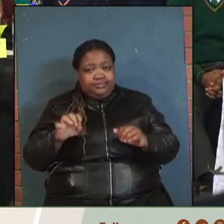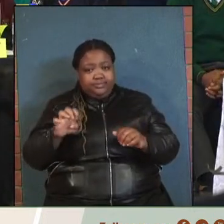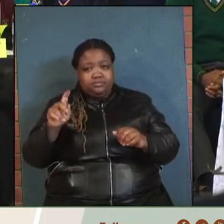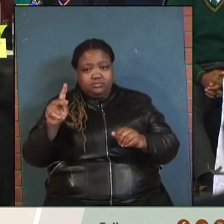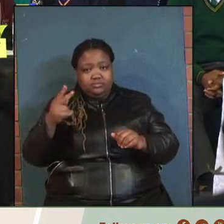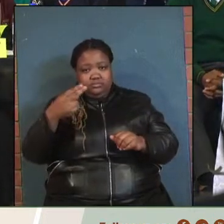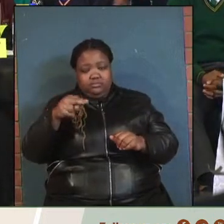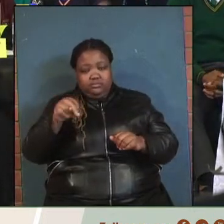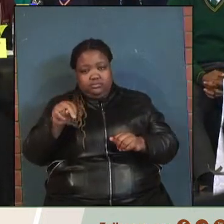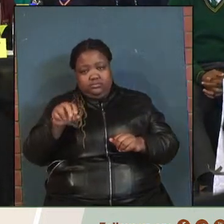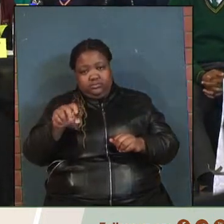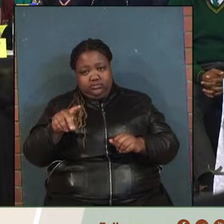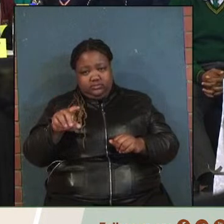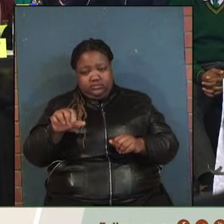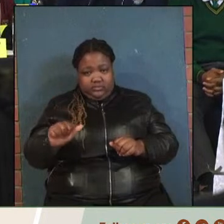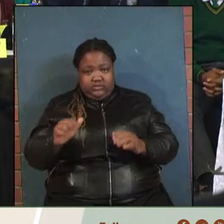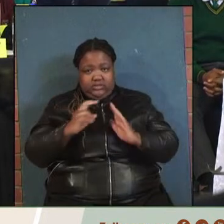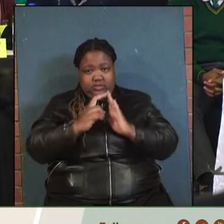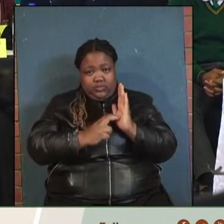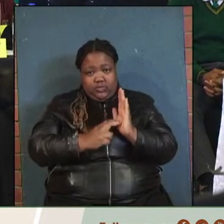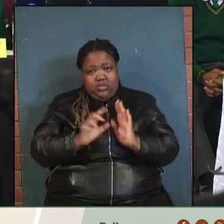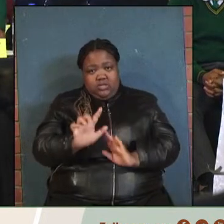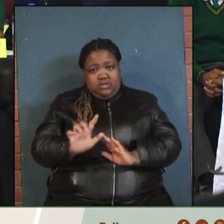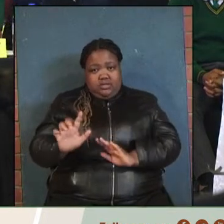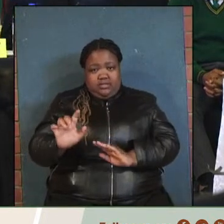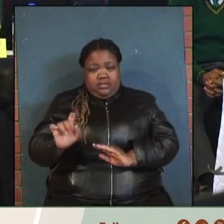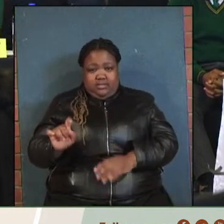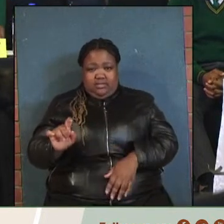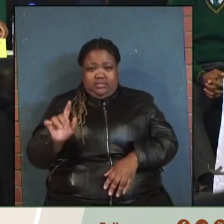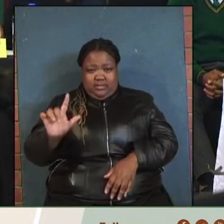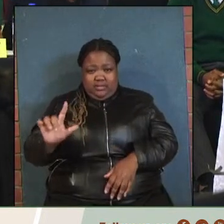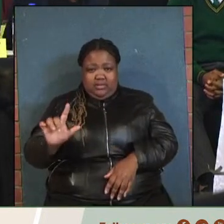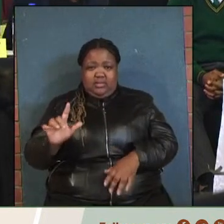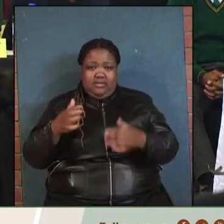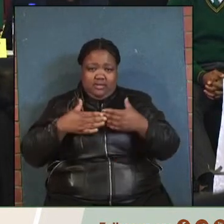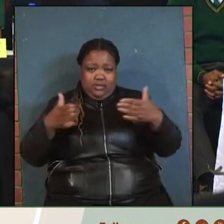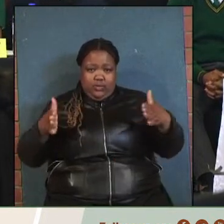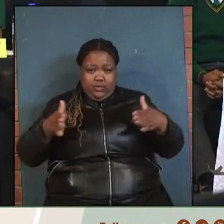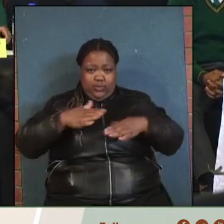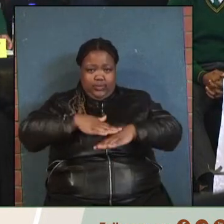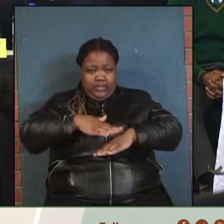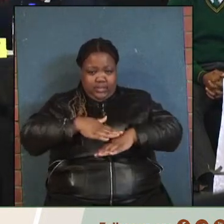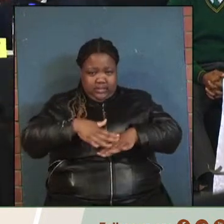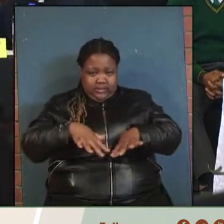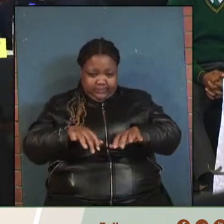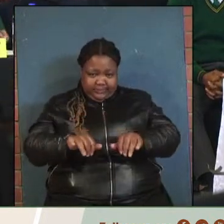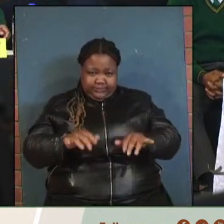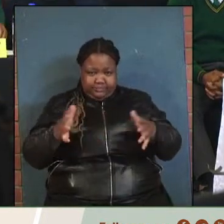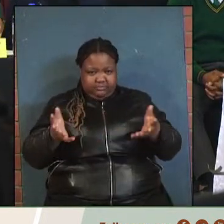order 77.7, open time. What I've heard from